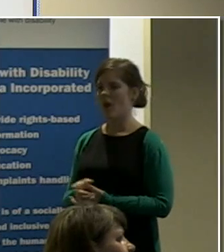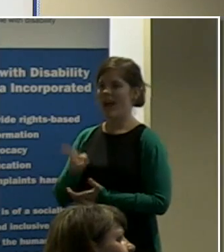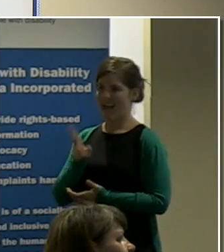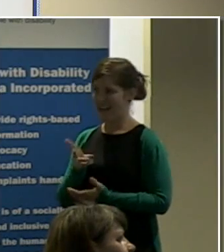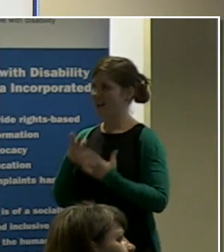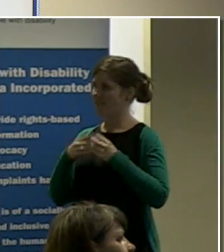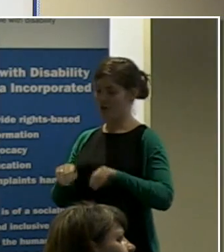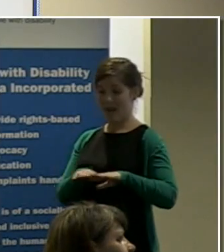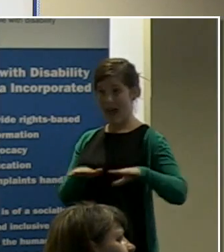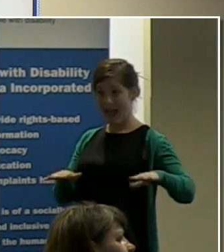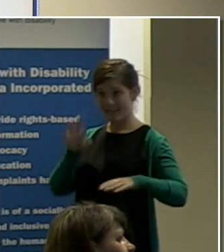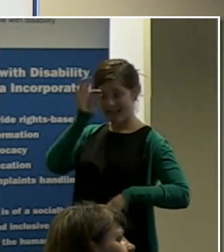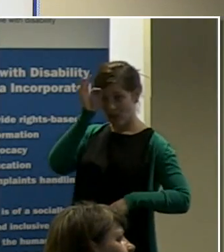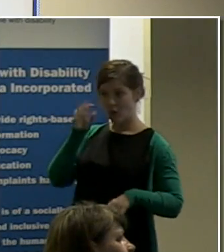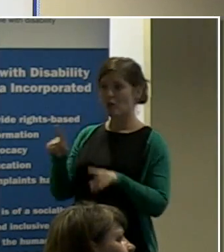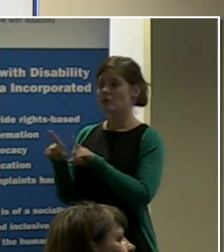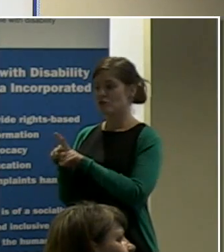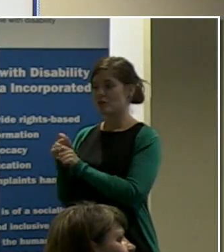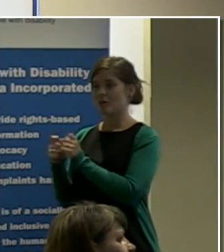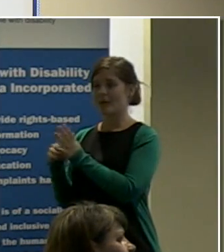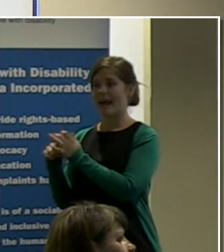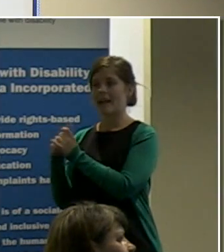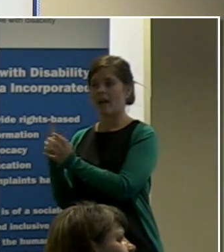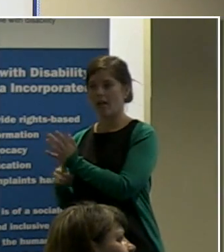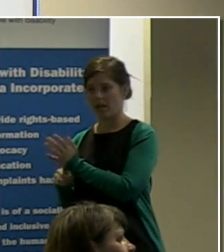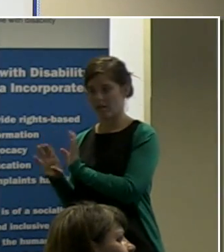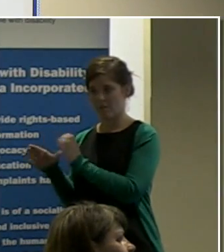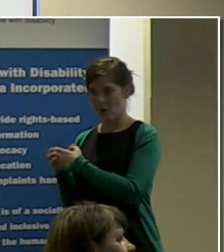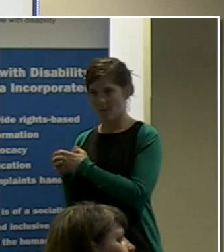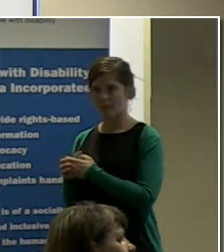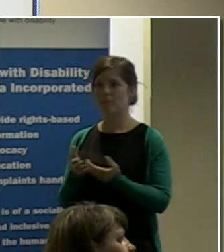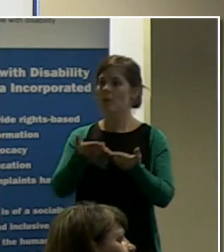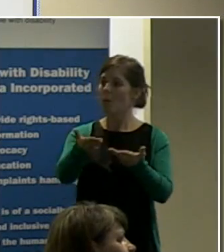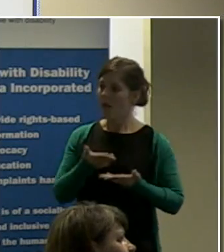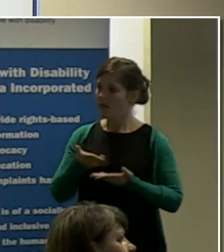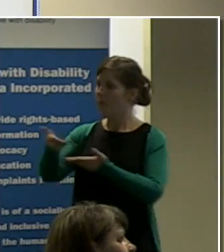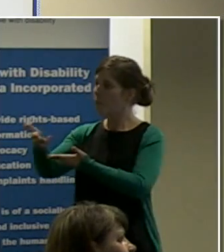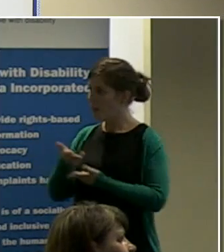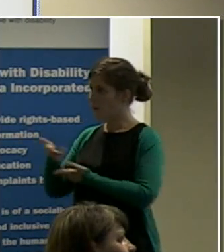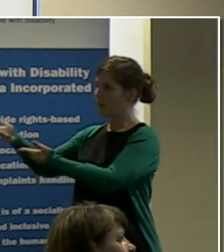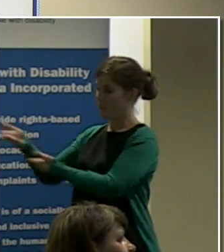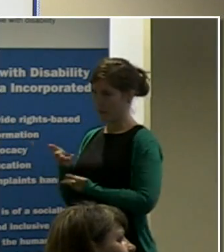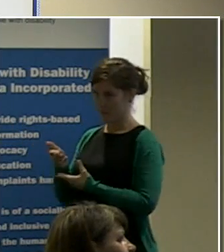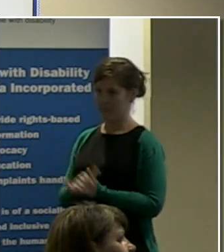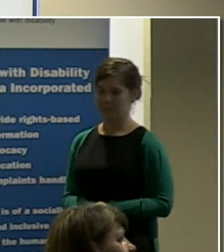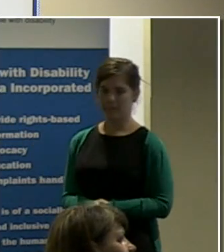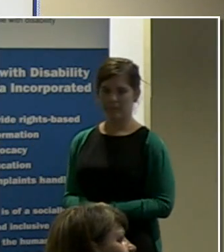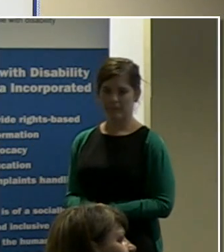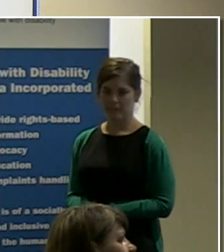Land Council and of the Gadigal mob, welcome, welcome,